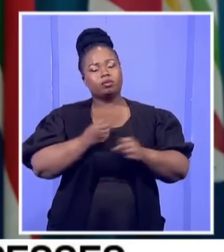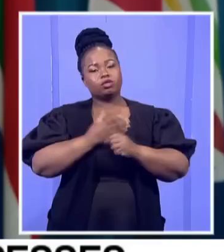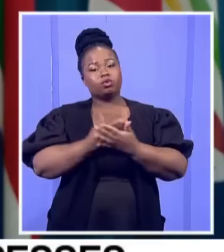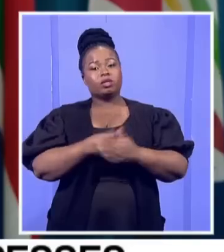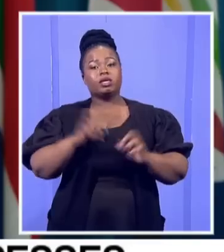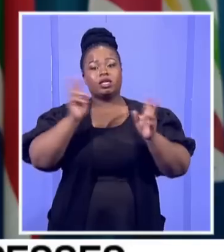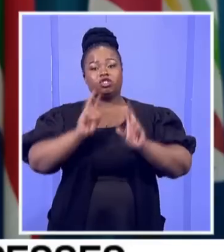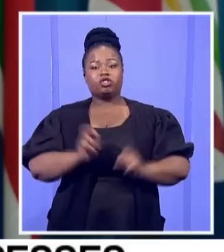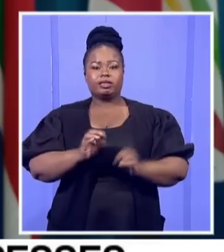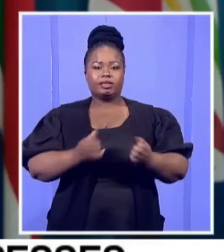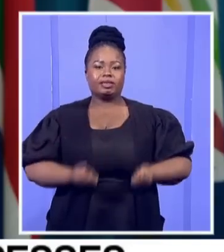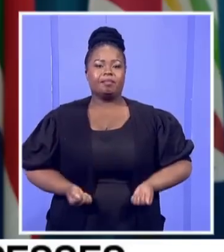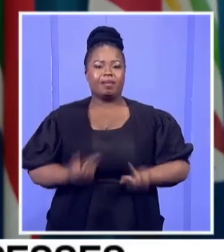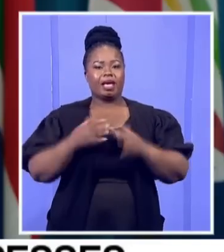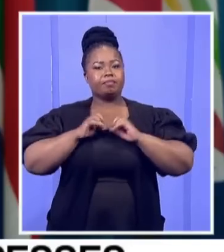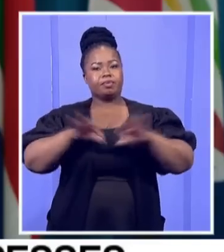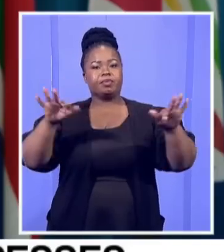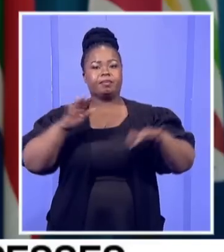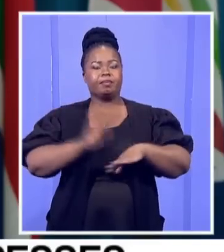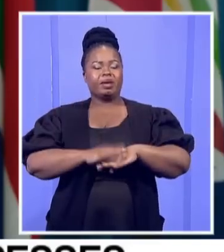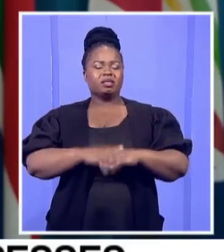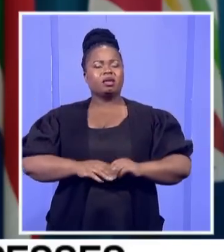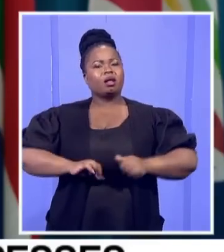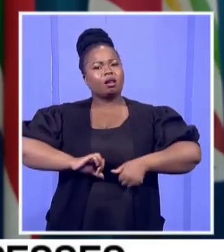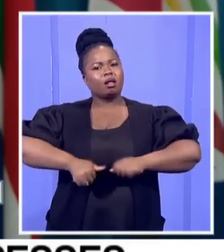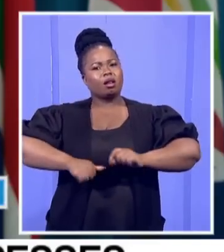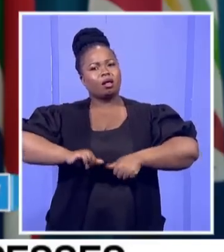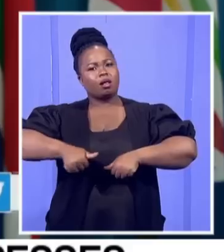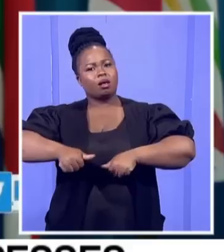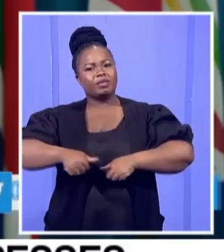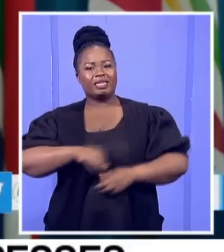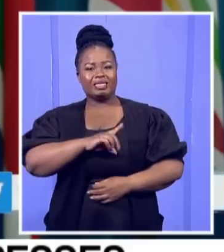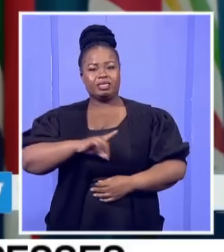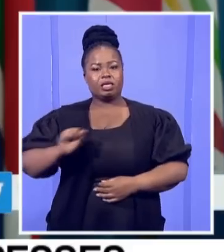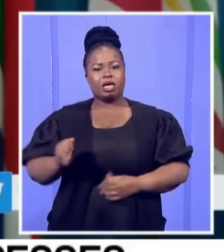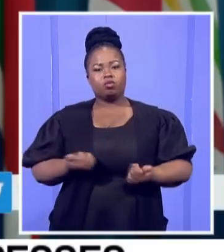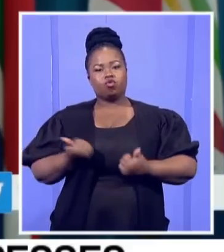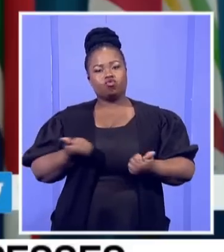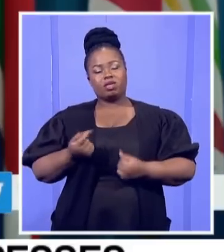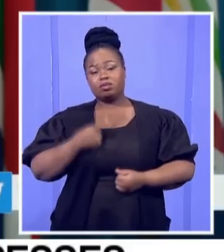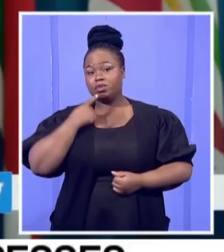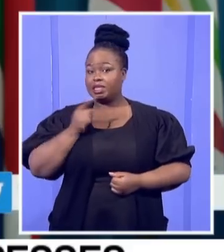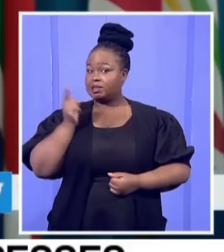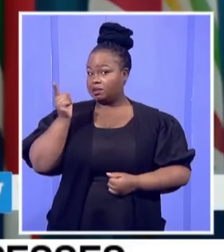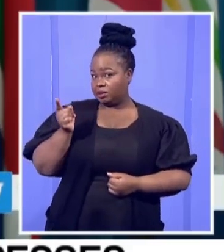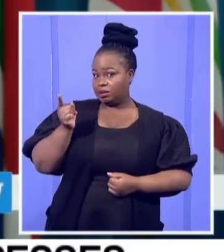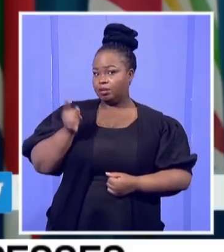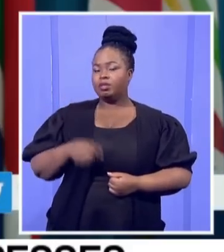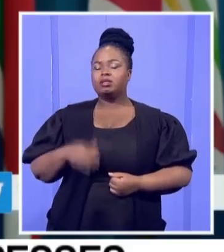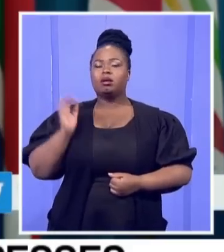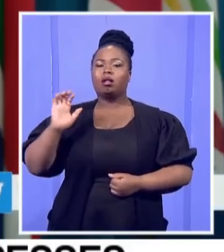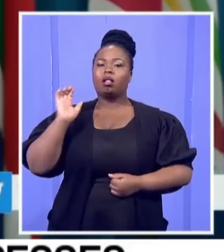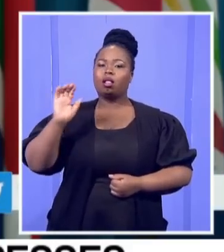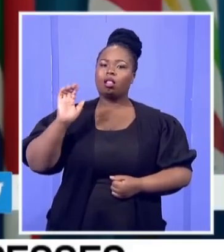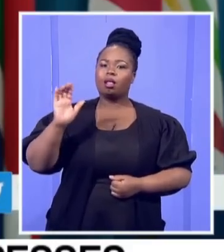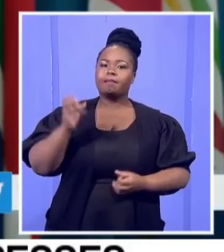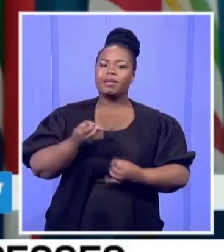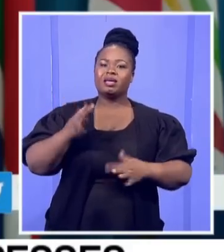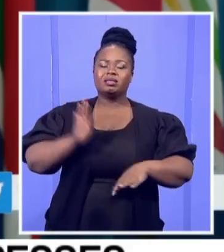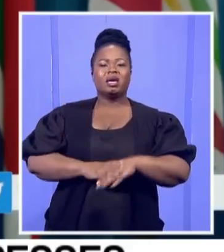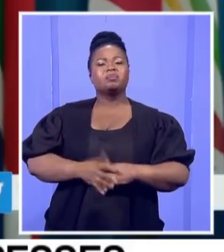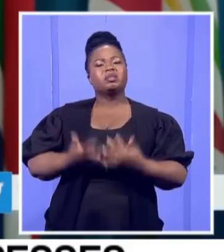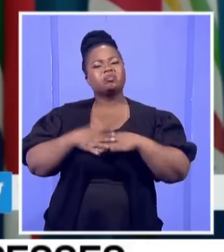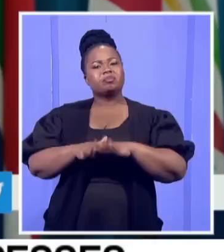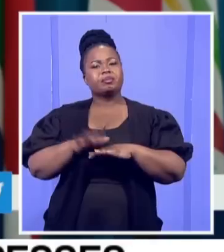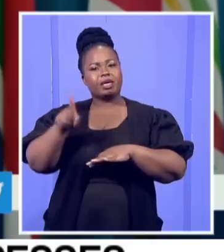supply, there are a number of additional steps which the DA has already called for on numerous occasions that still need to be put